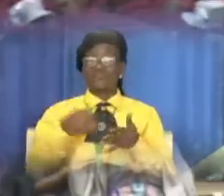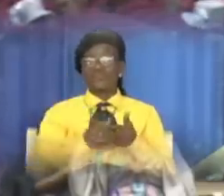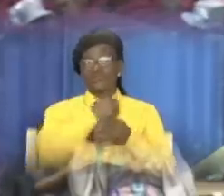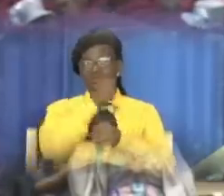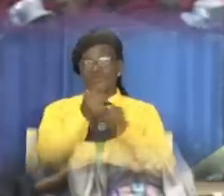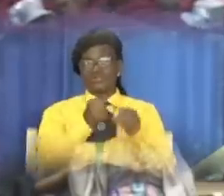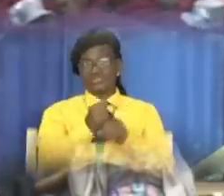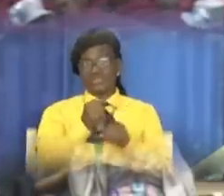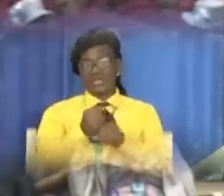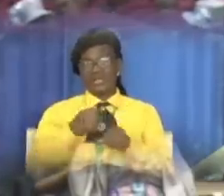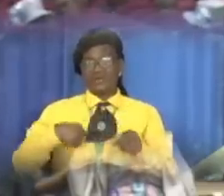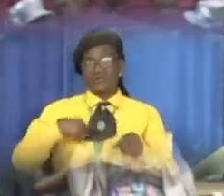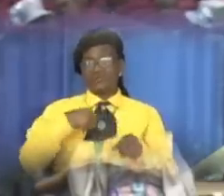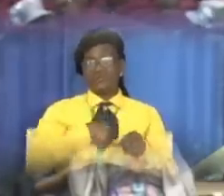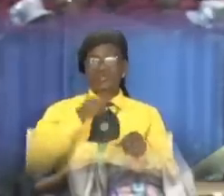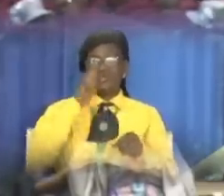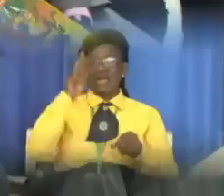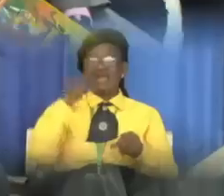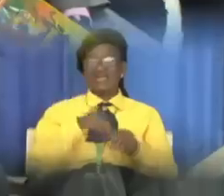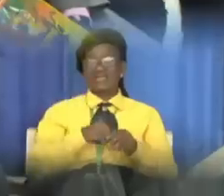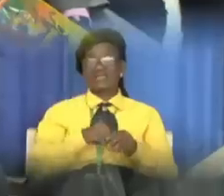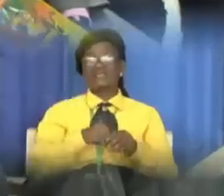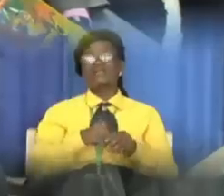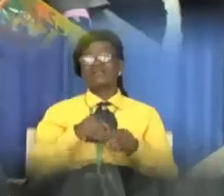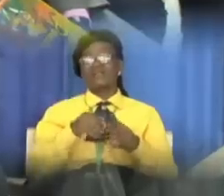We are at the beginning of a new decade.